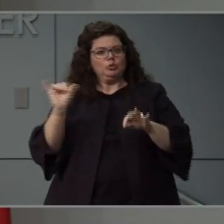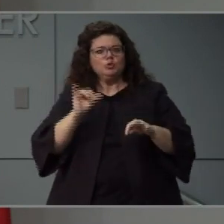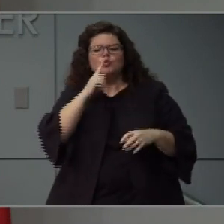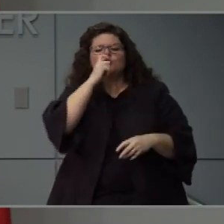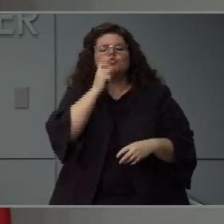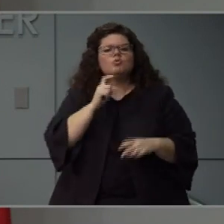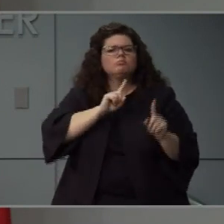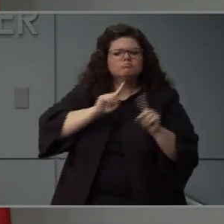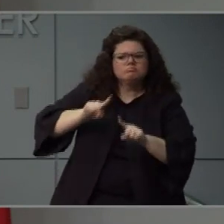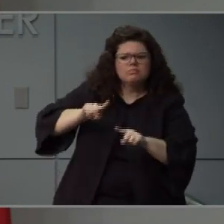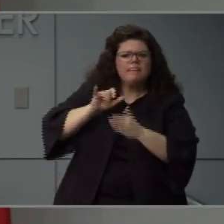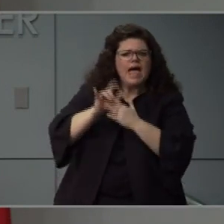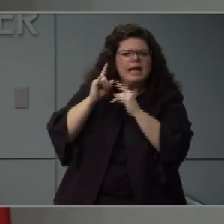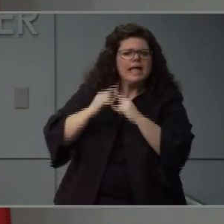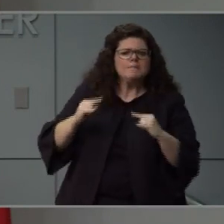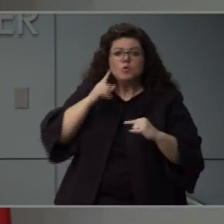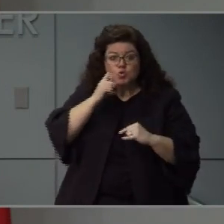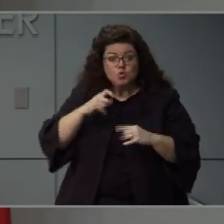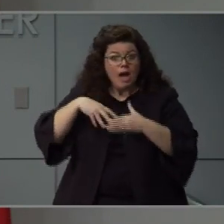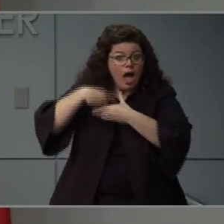Helen.